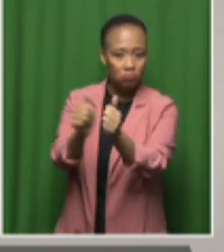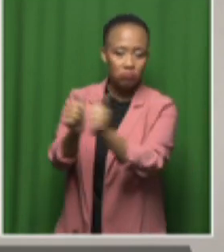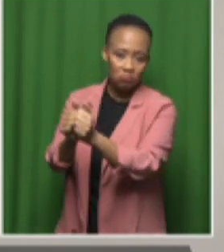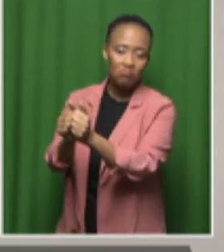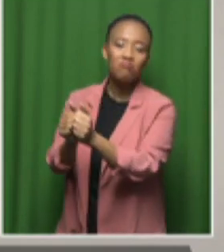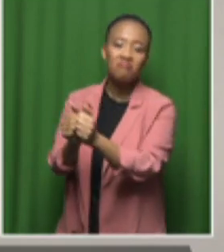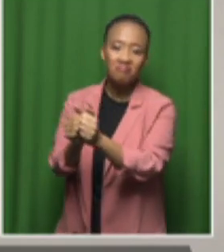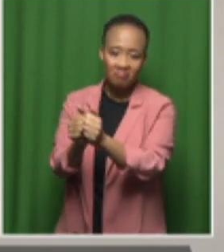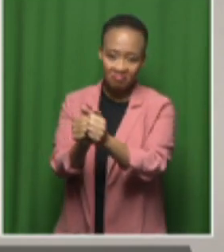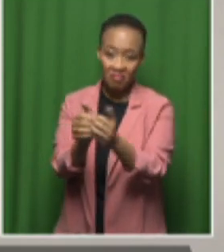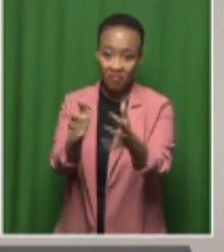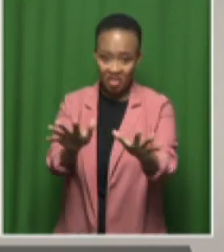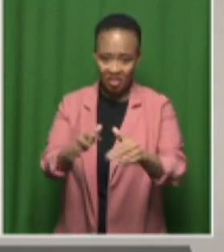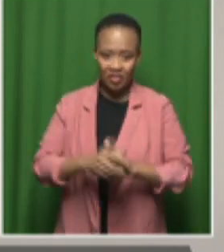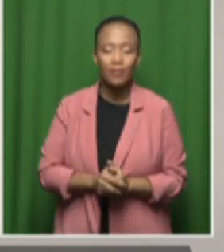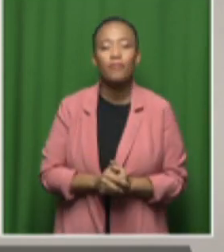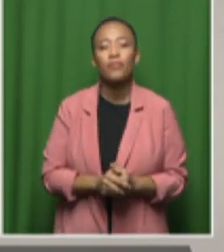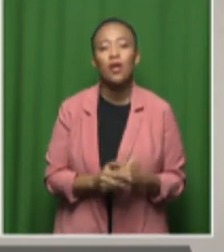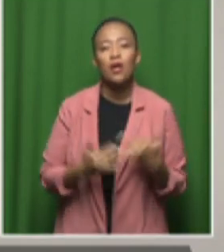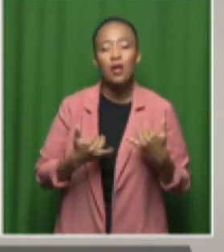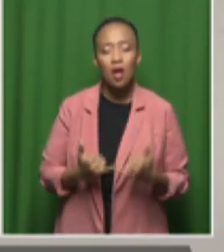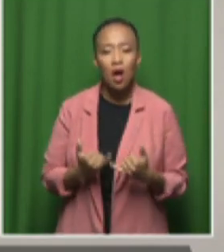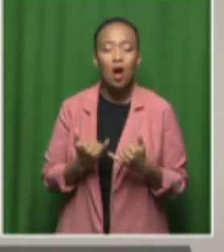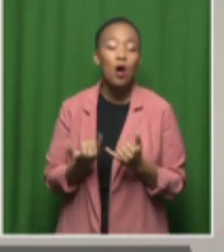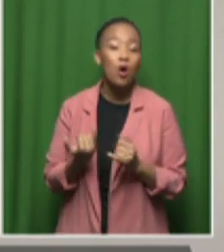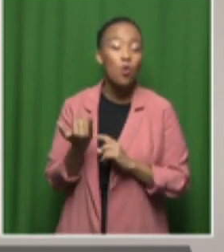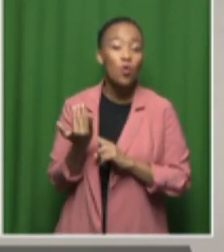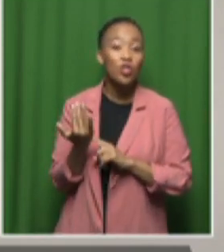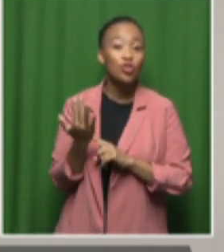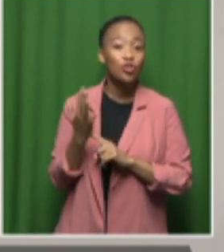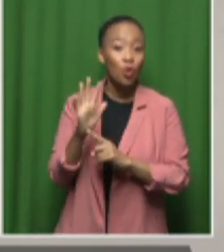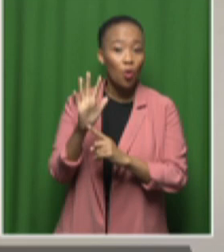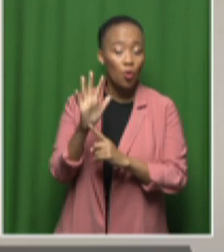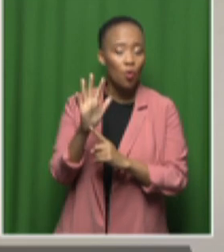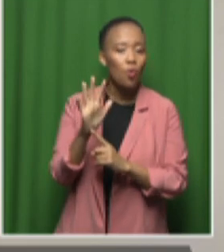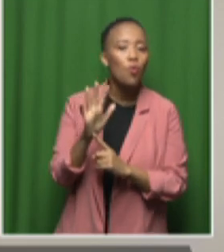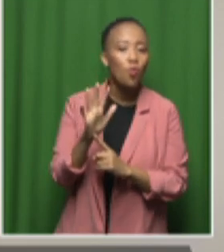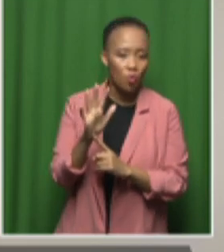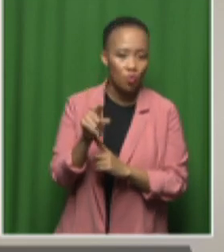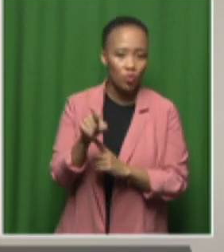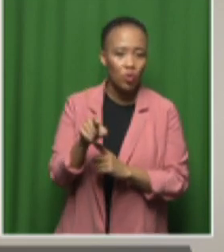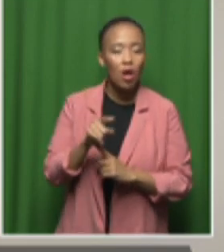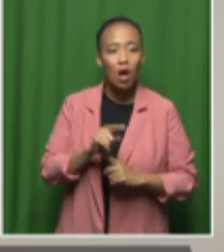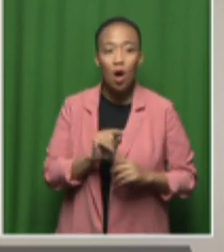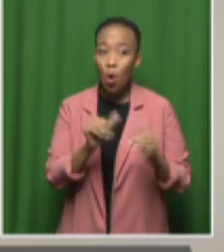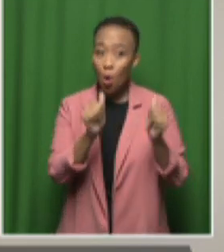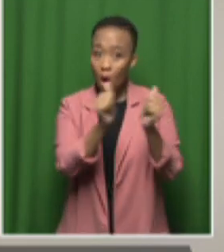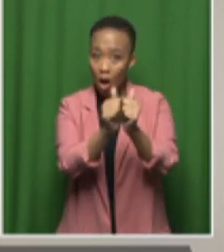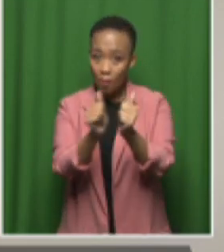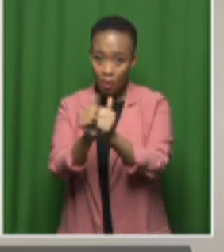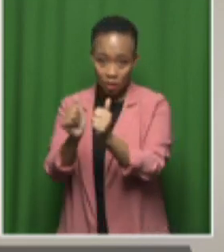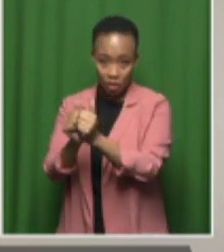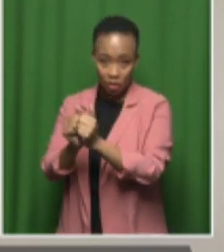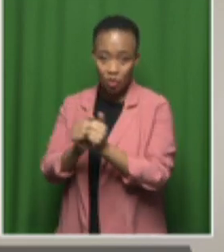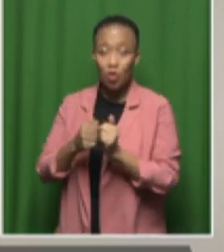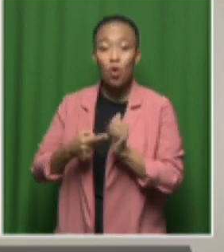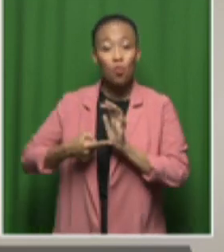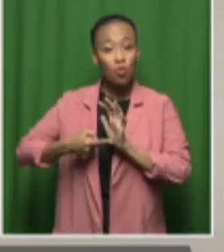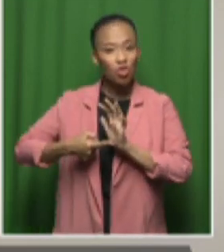in the show, we've tried to show some of these collaborations not in physical